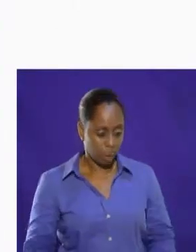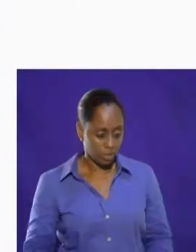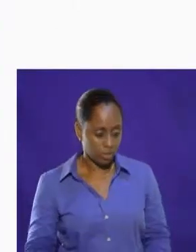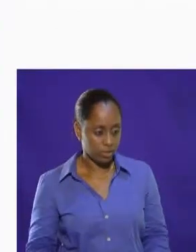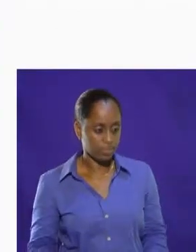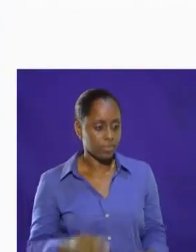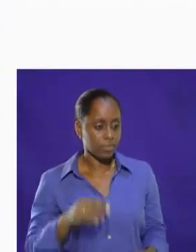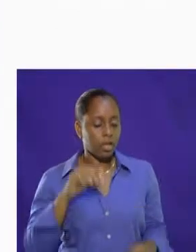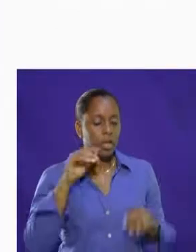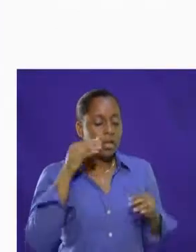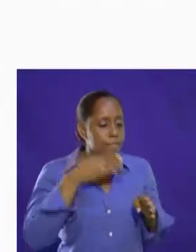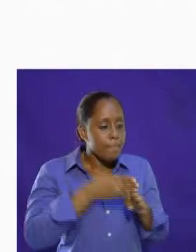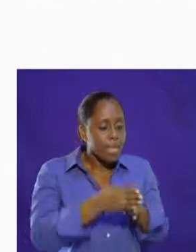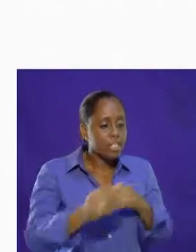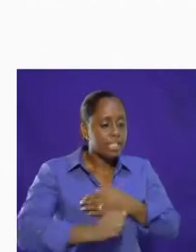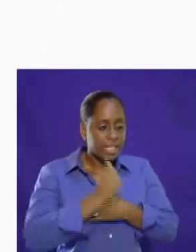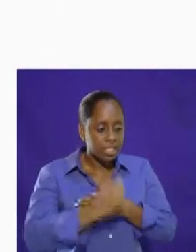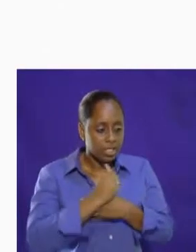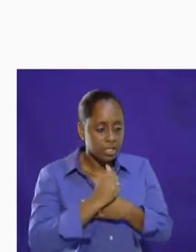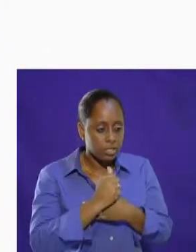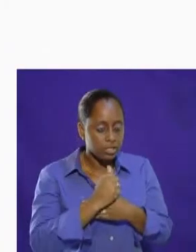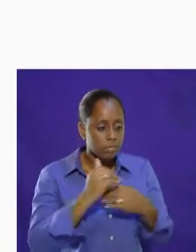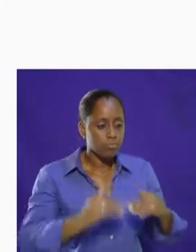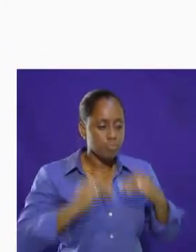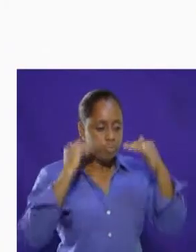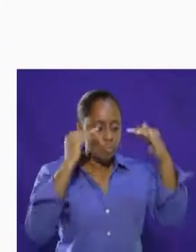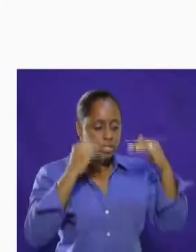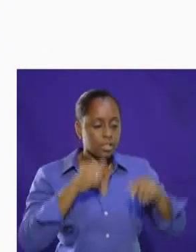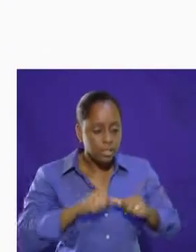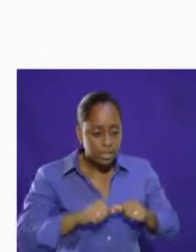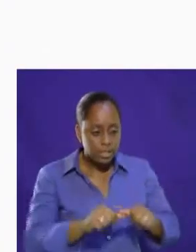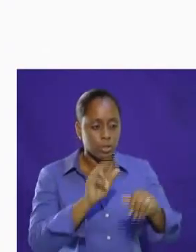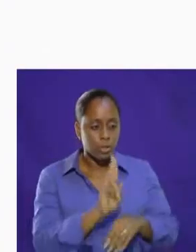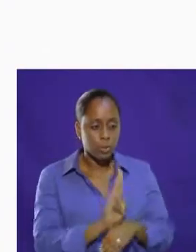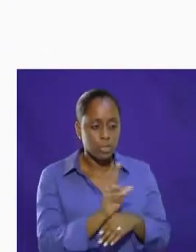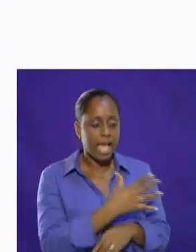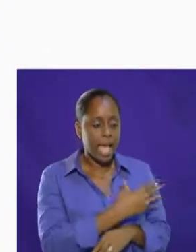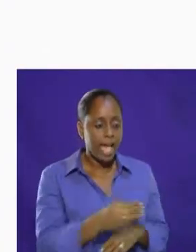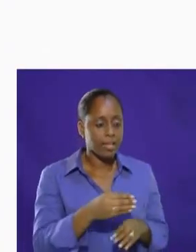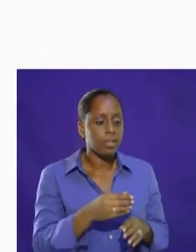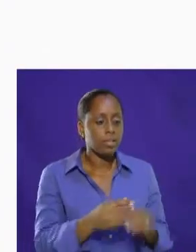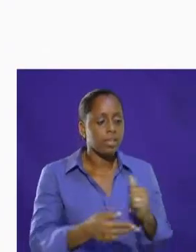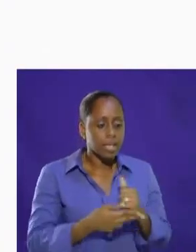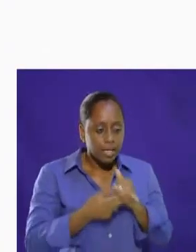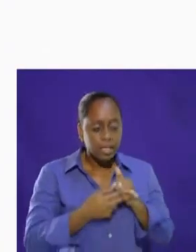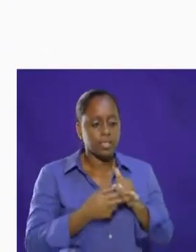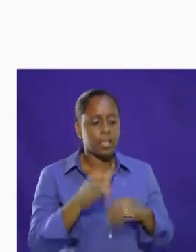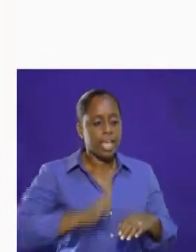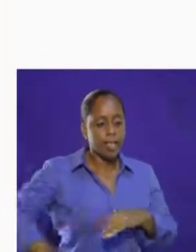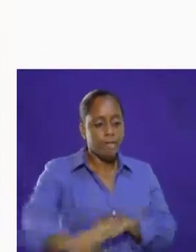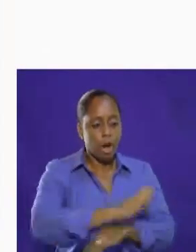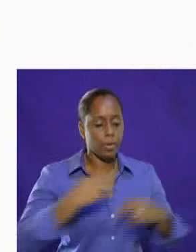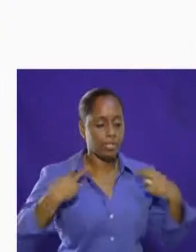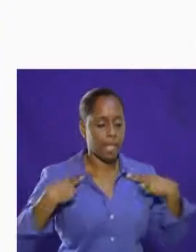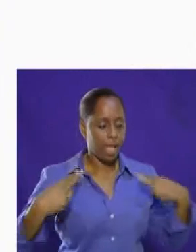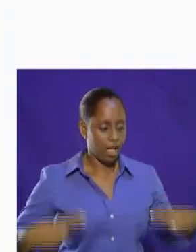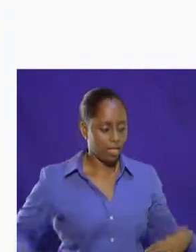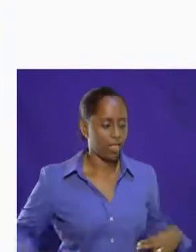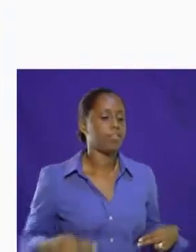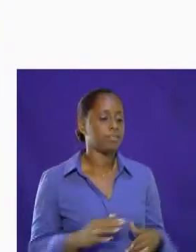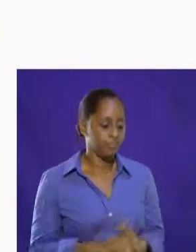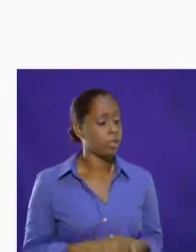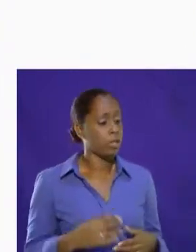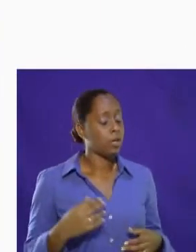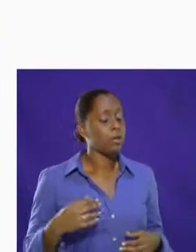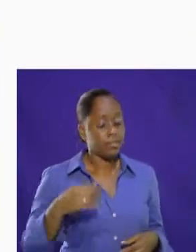loss, addressing its major threats, promoting its sustainable use, and maintaining ecosystem